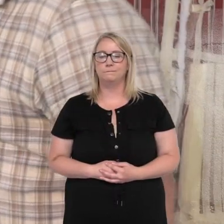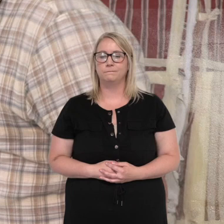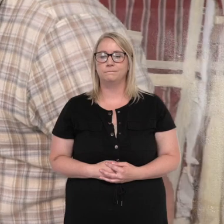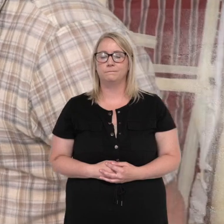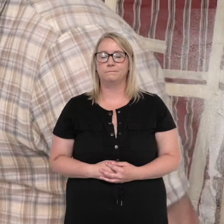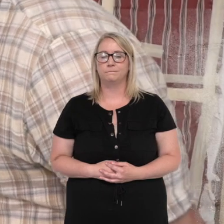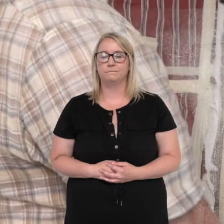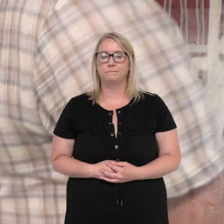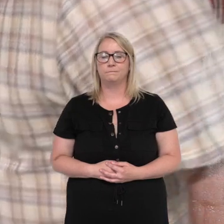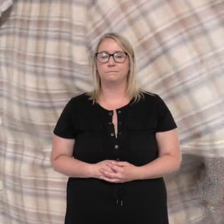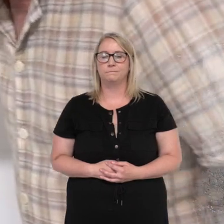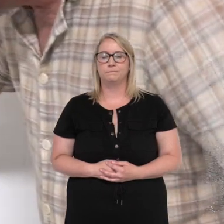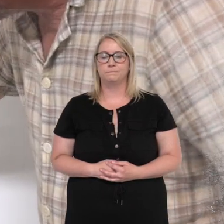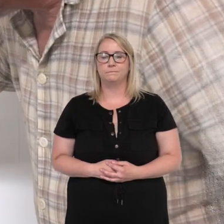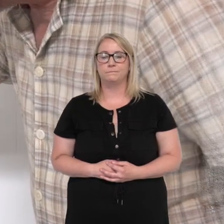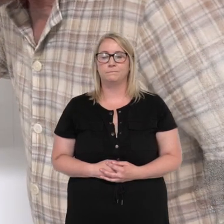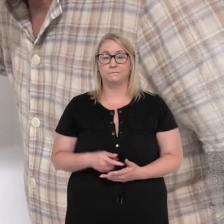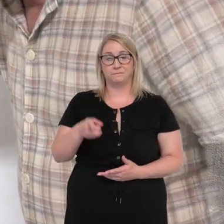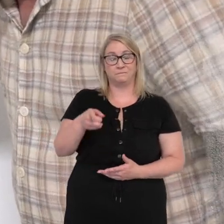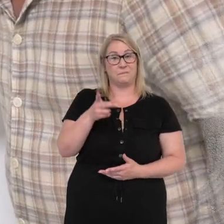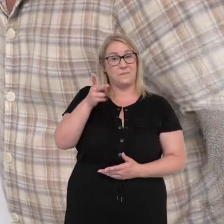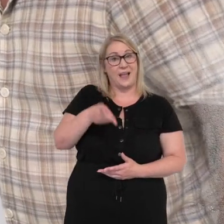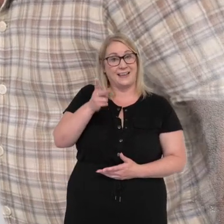Again, we're a